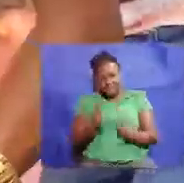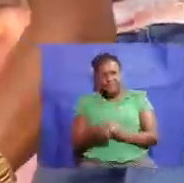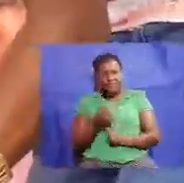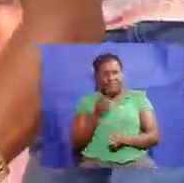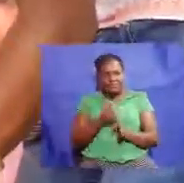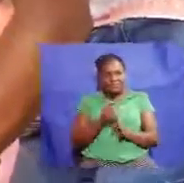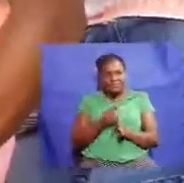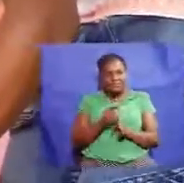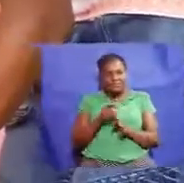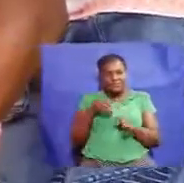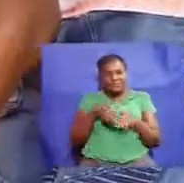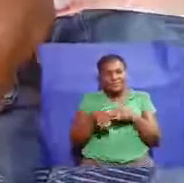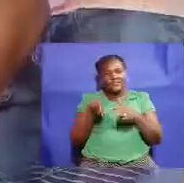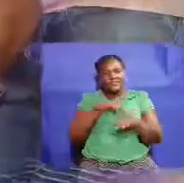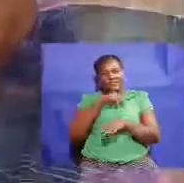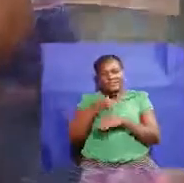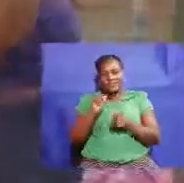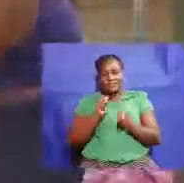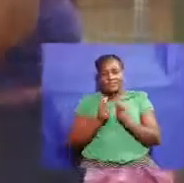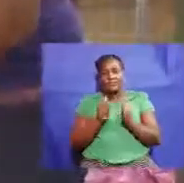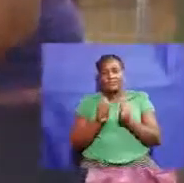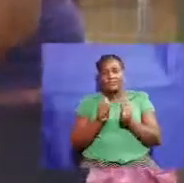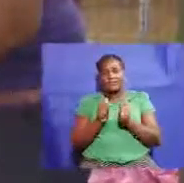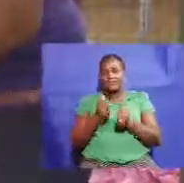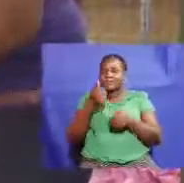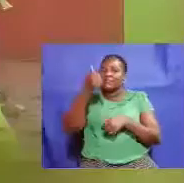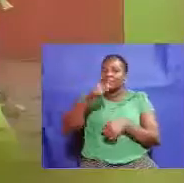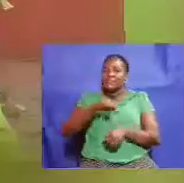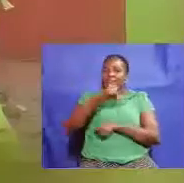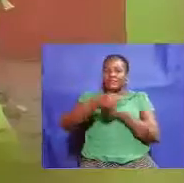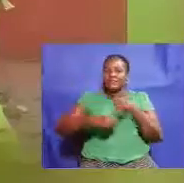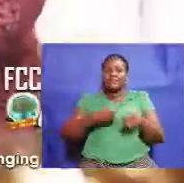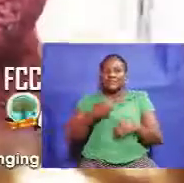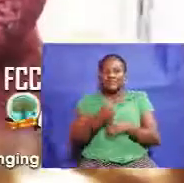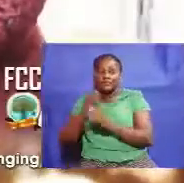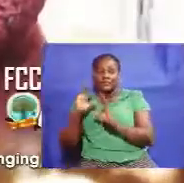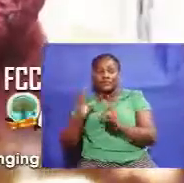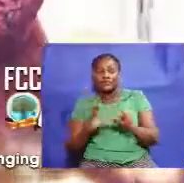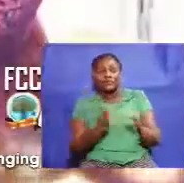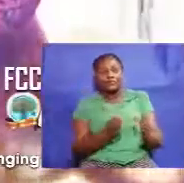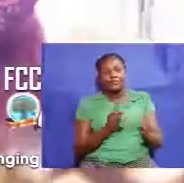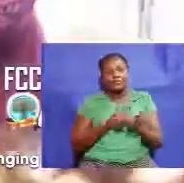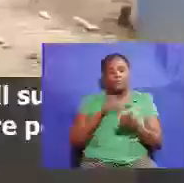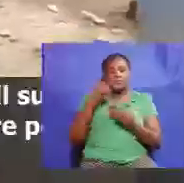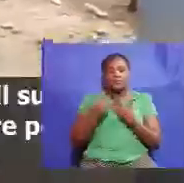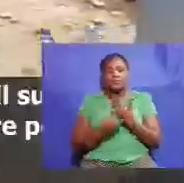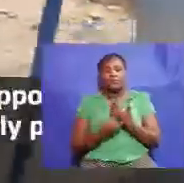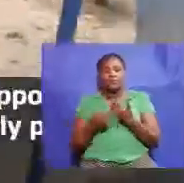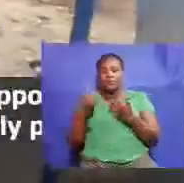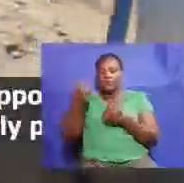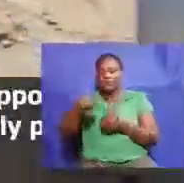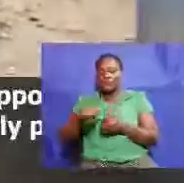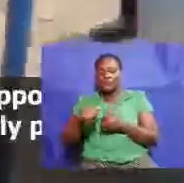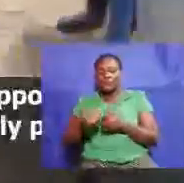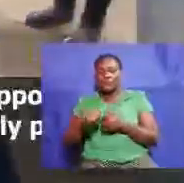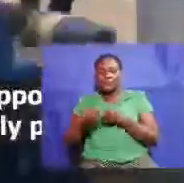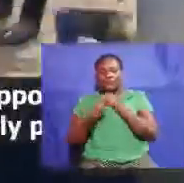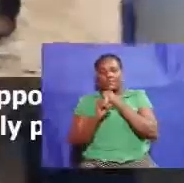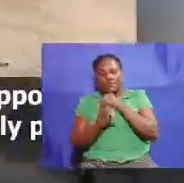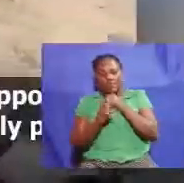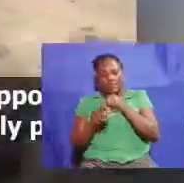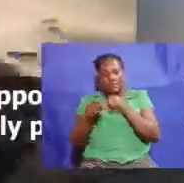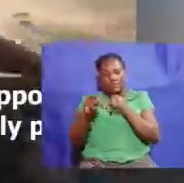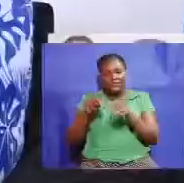national participation in international competitions, 10 years of creating indelible heartprints through our community projects, 10 years